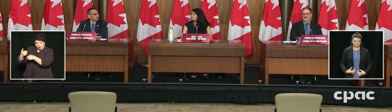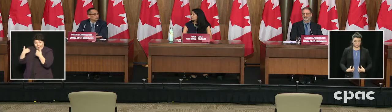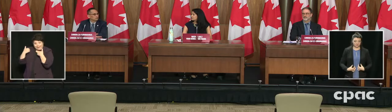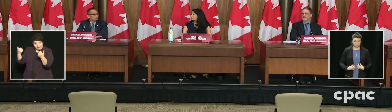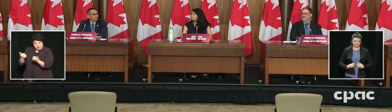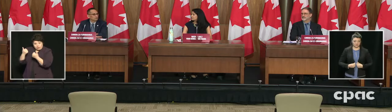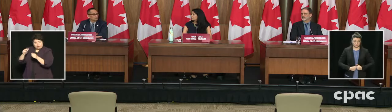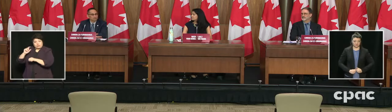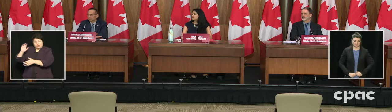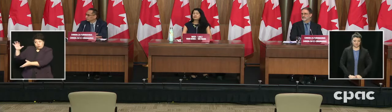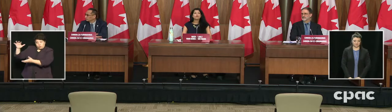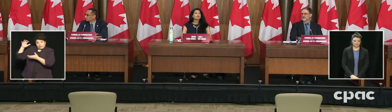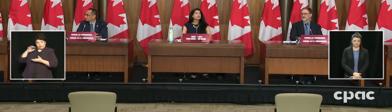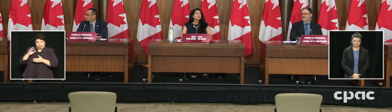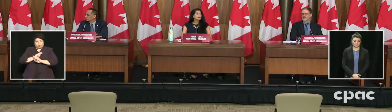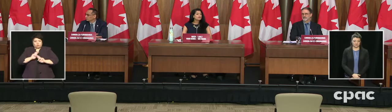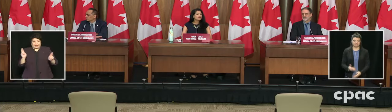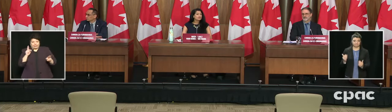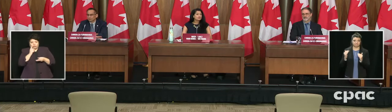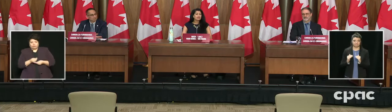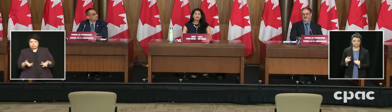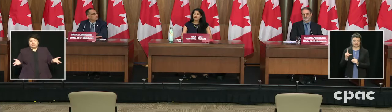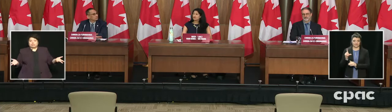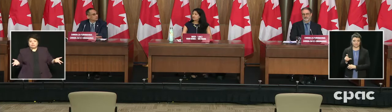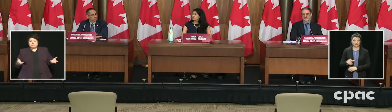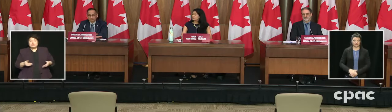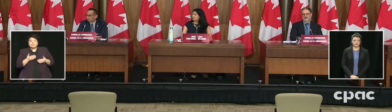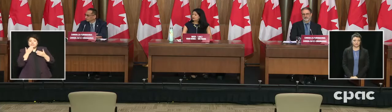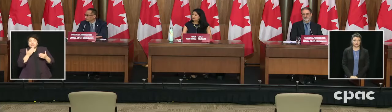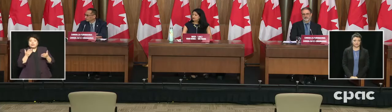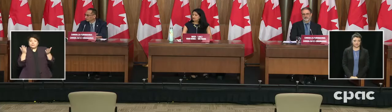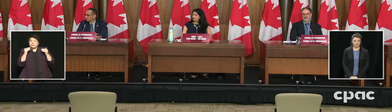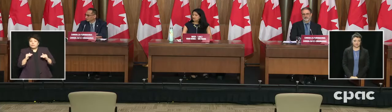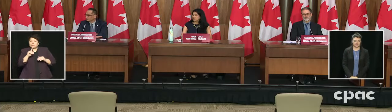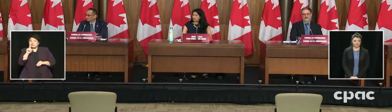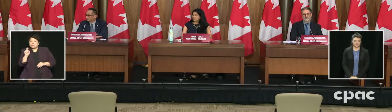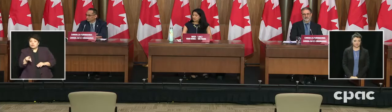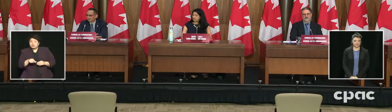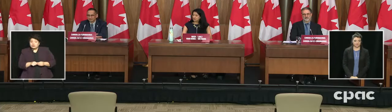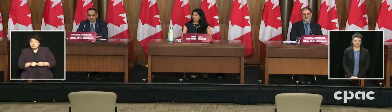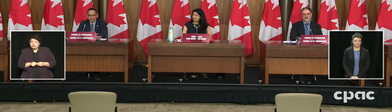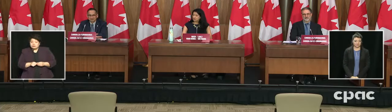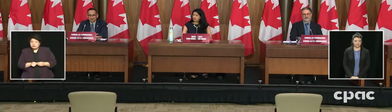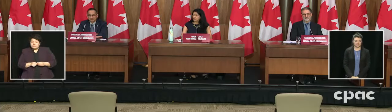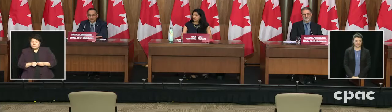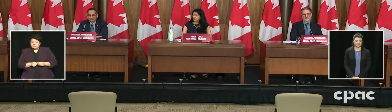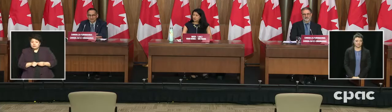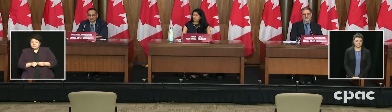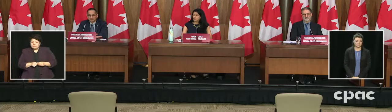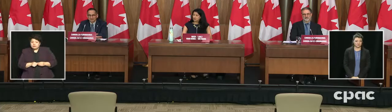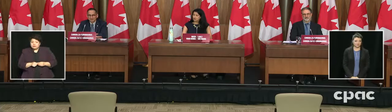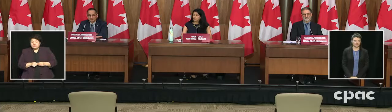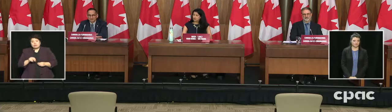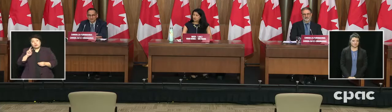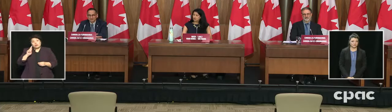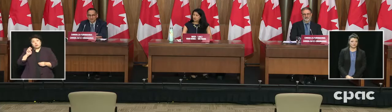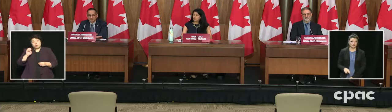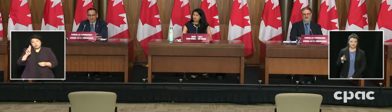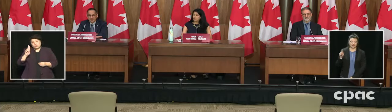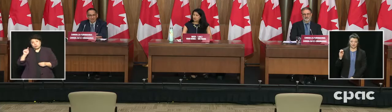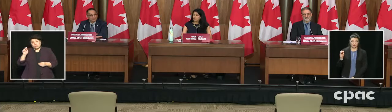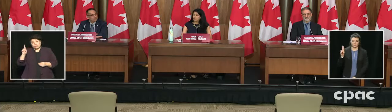Thank you, Ms. Reza. Operator, next question. Thank you. The next question is from Alison Martel of Reuters. Please